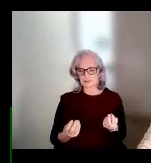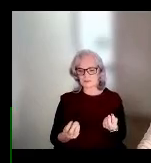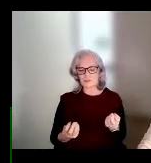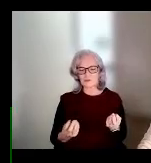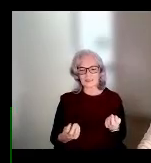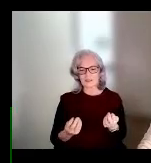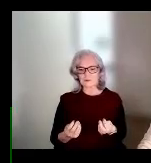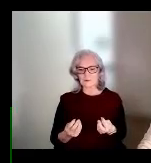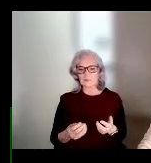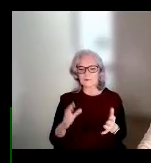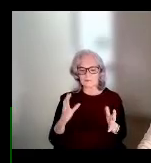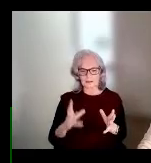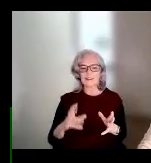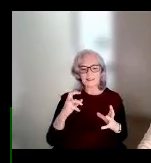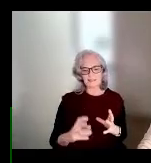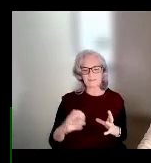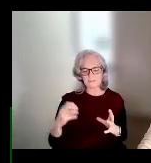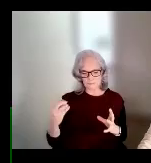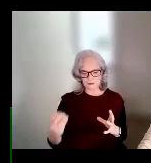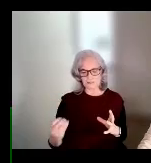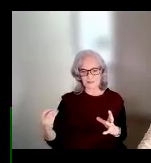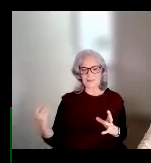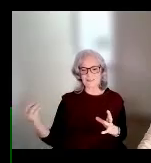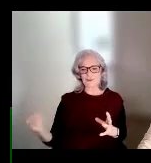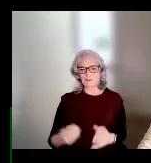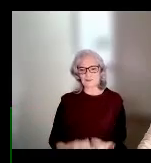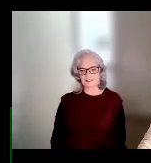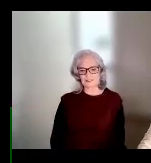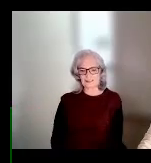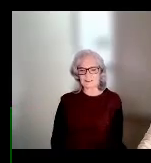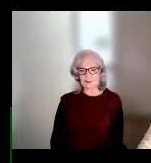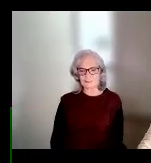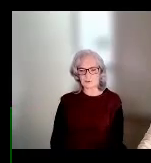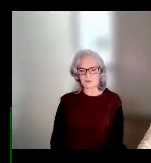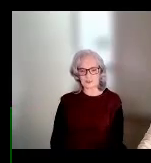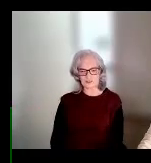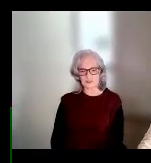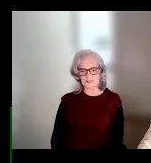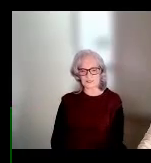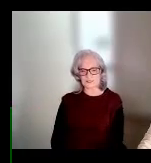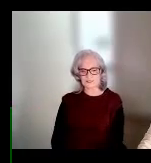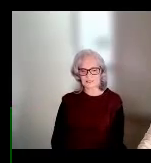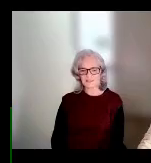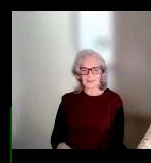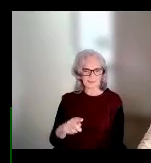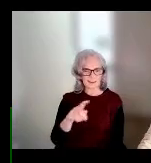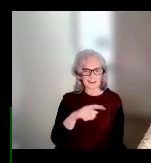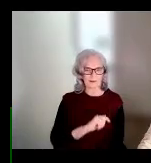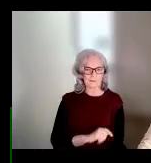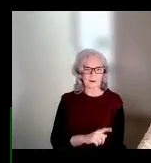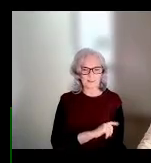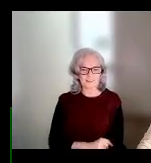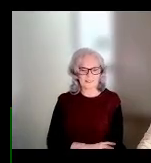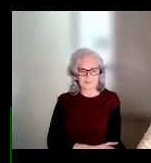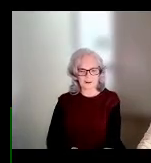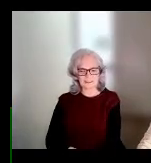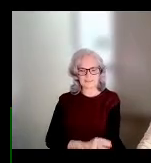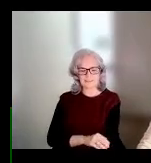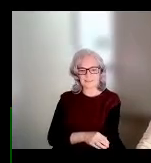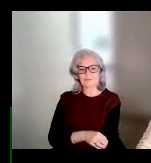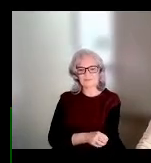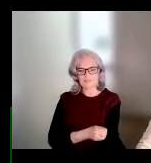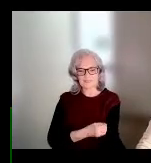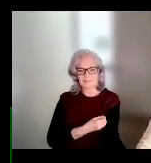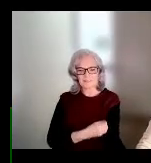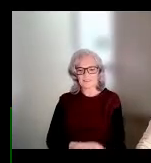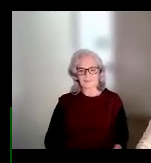for with solving equity problems, but it brings with it its own number of issues there. So that's one of Karen's projects that she's running.